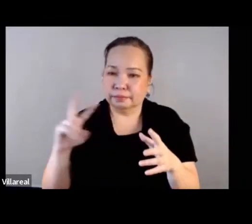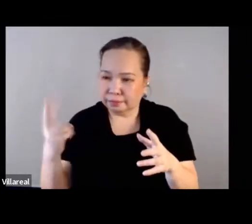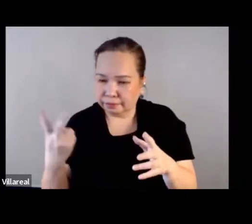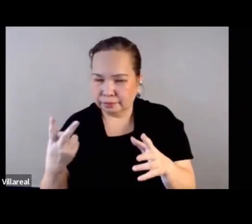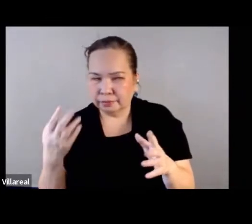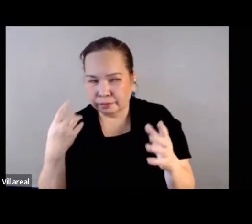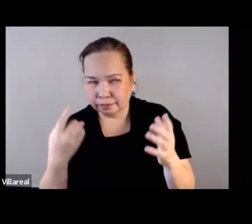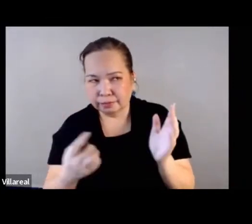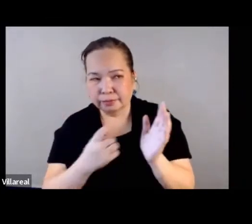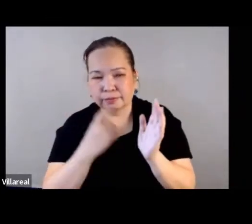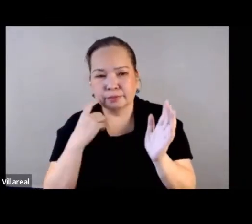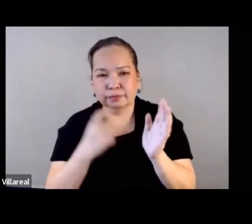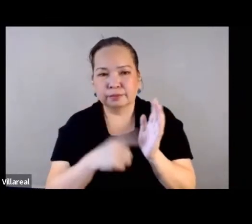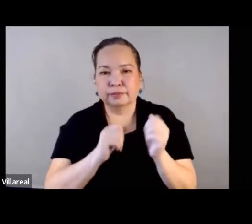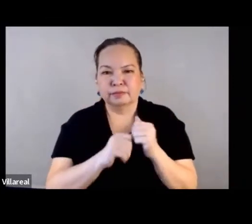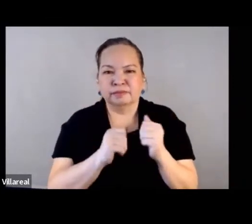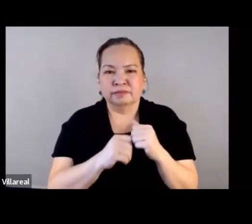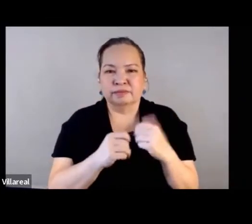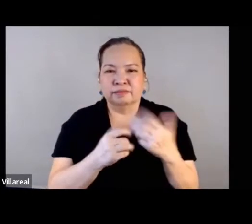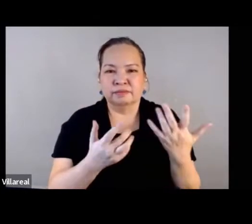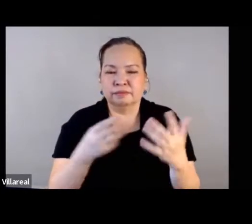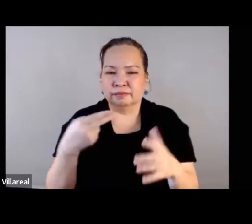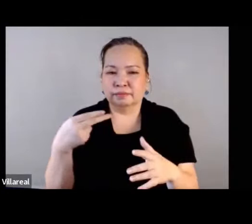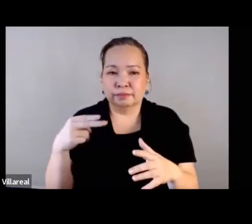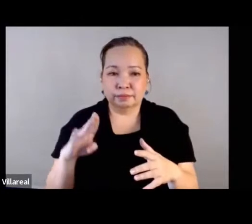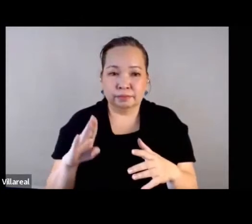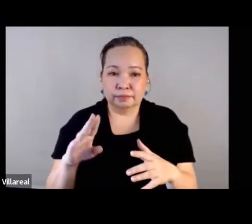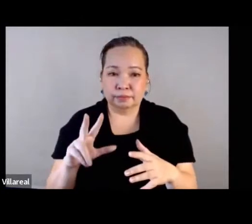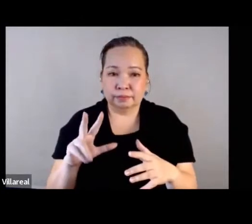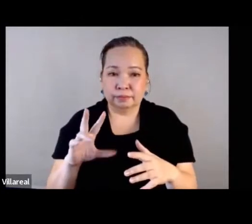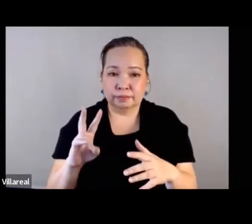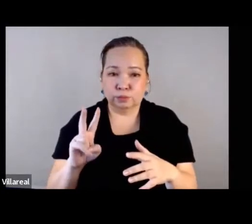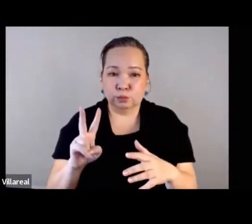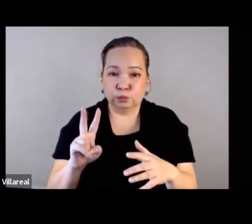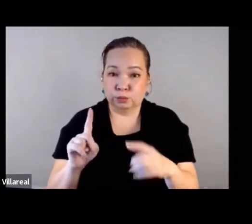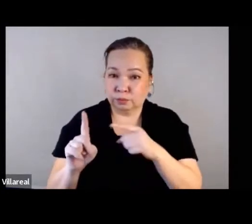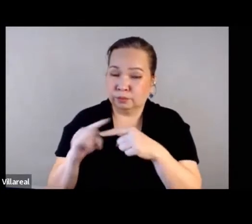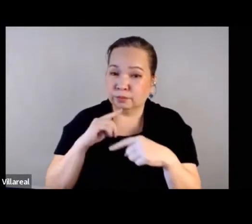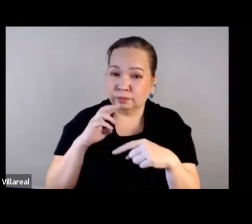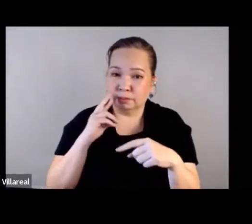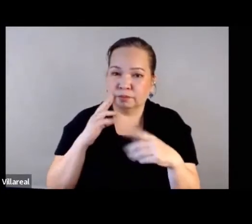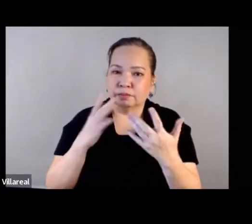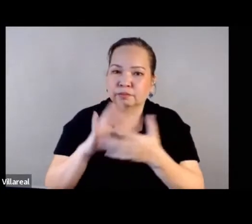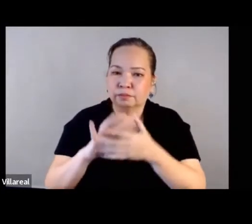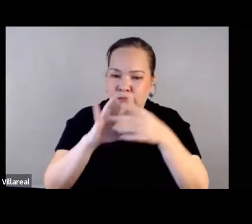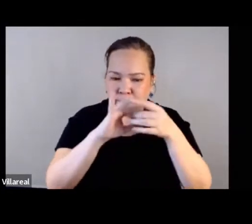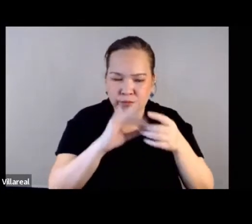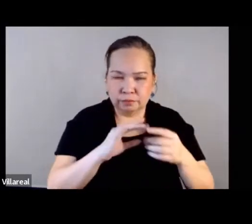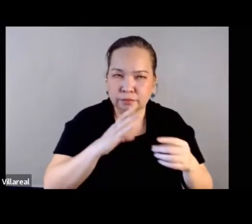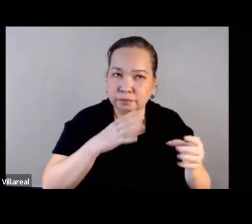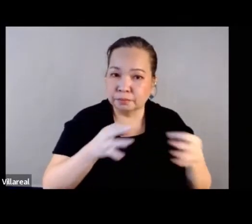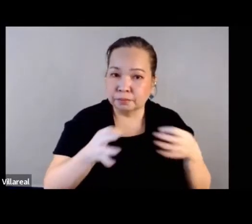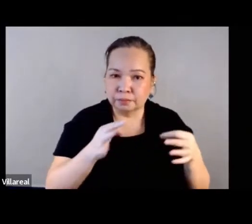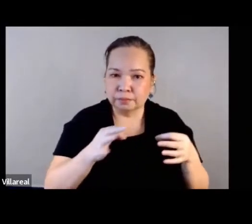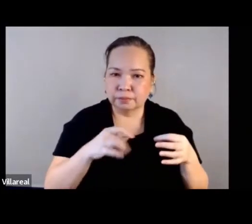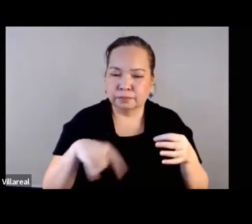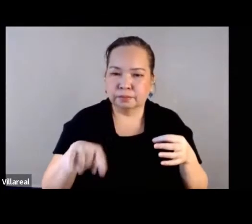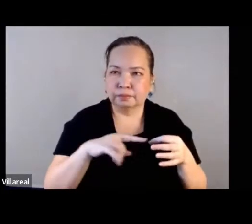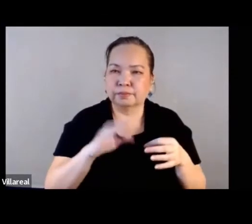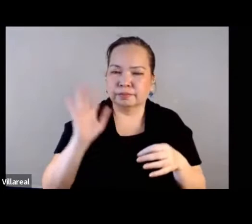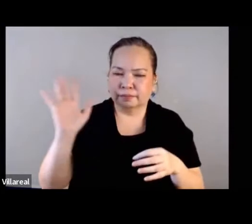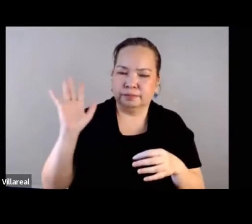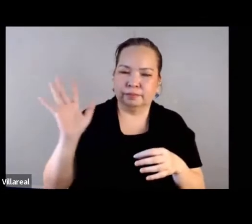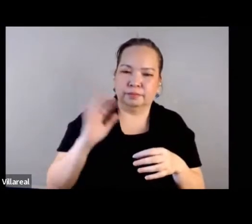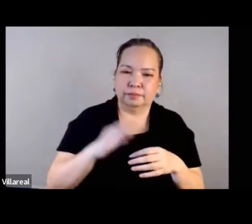that the explanatory note of House Bill number 3721 be made its sponsorship remarks for purpose of this committee. Is there any